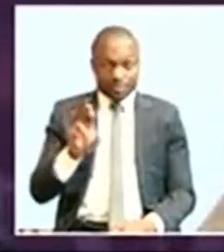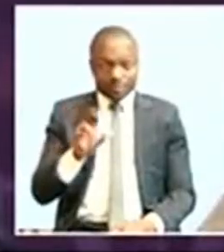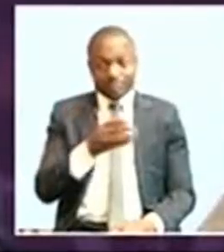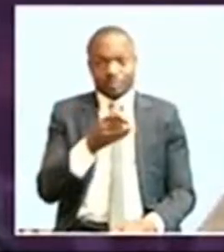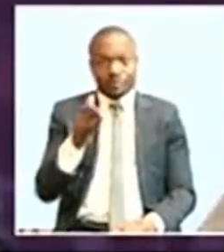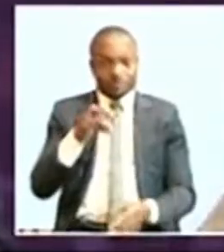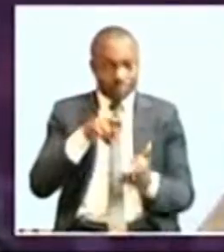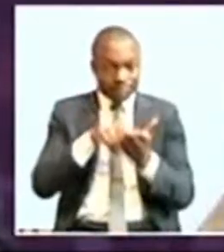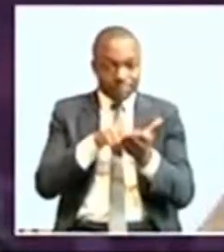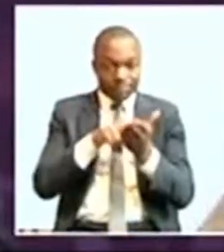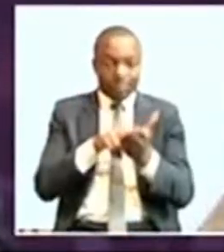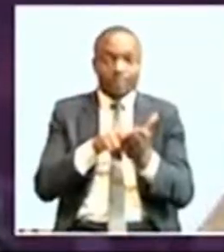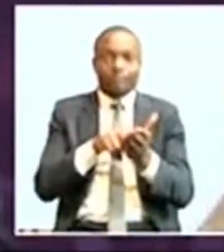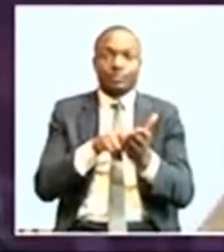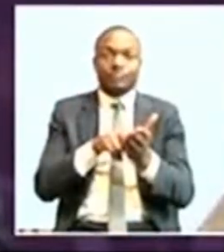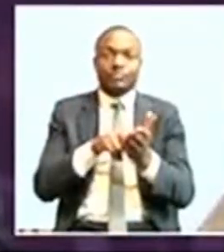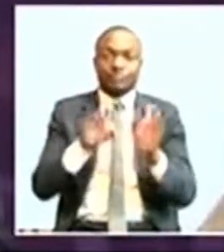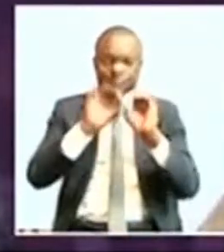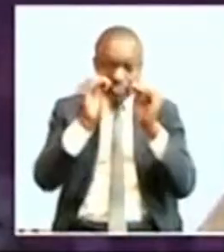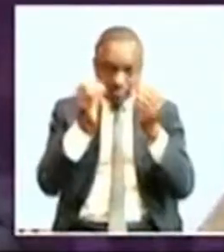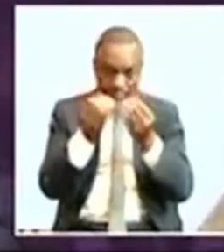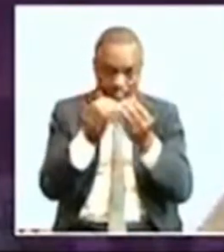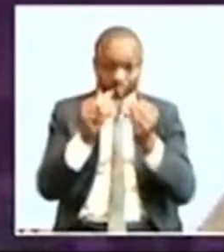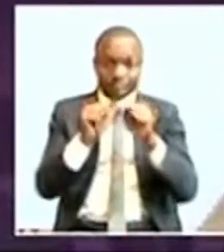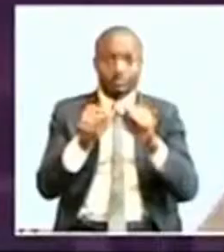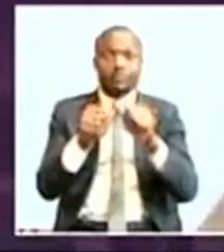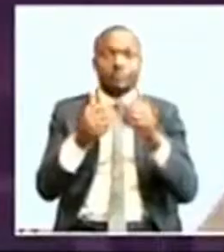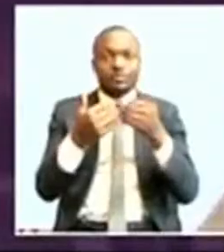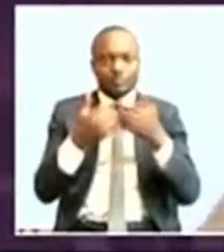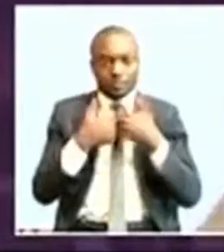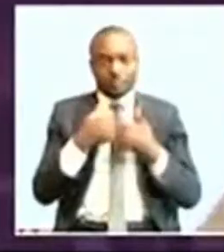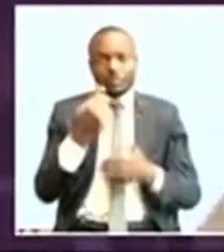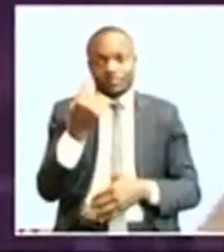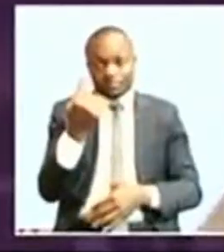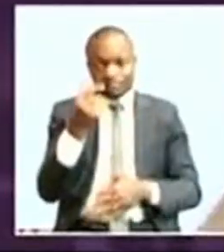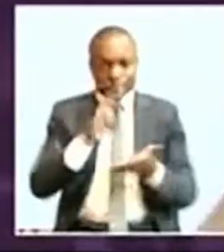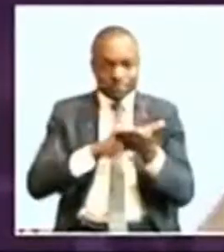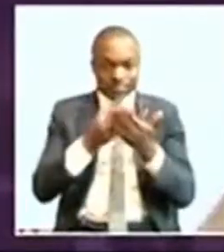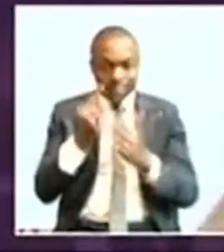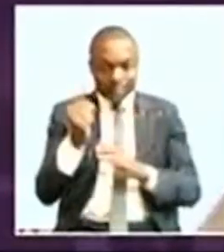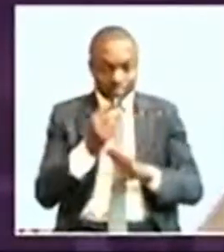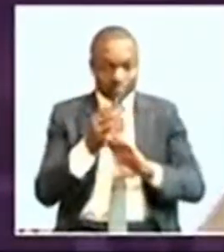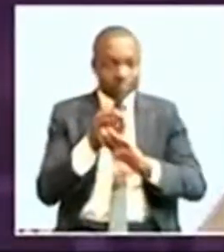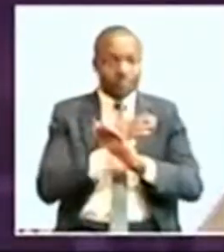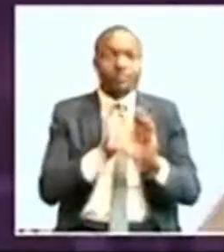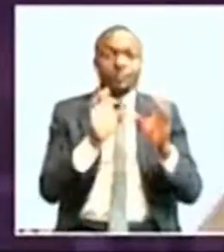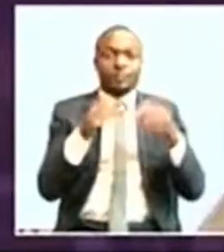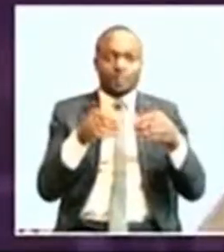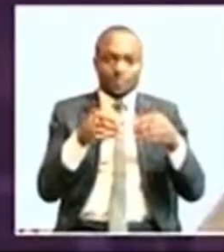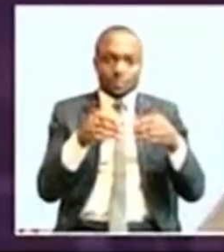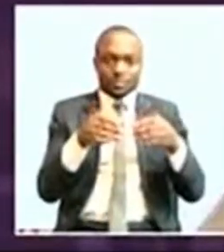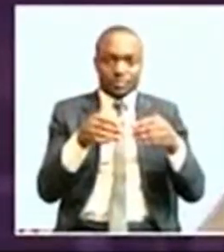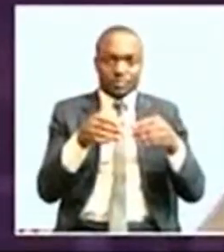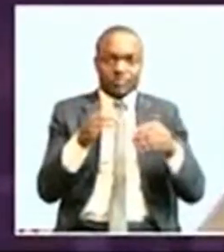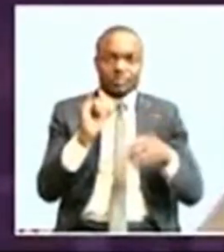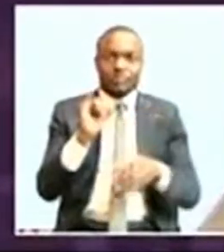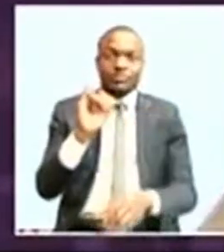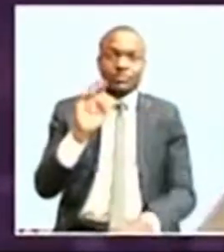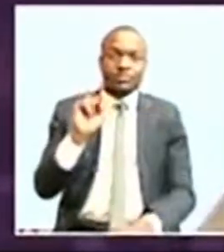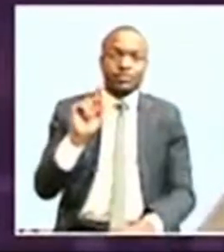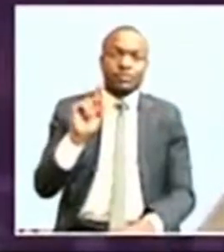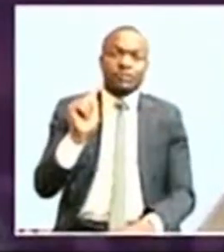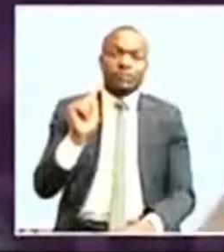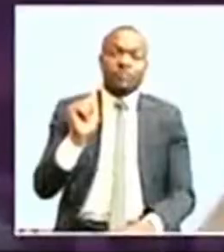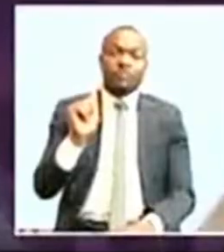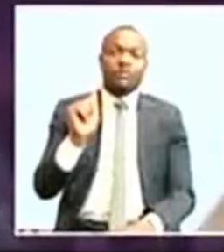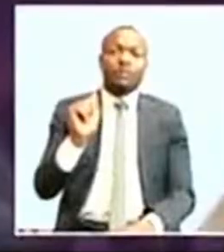representing the organization there. We still have one more witness to appear before this committee, and this is the Indoor Agriculture Policy